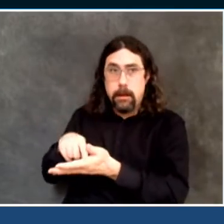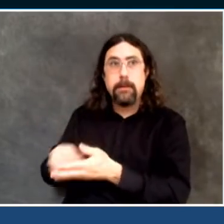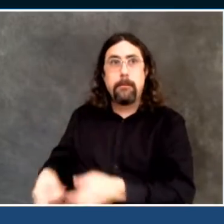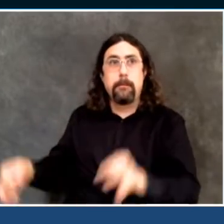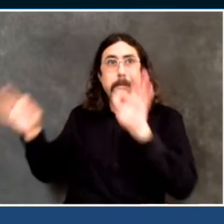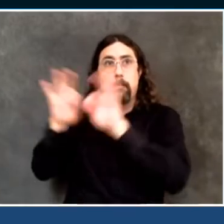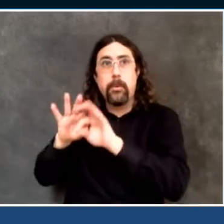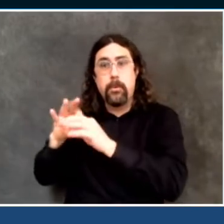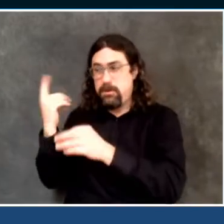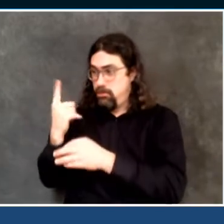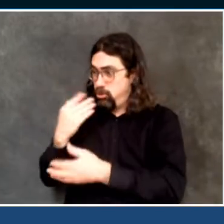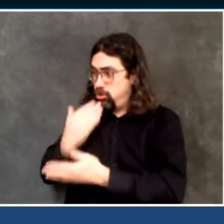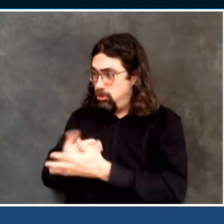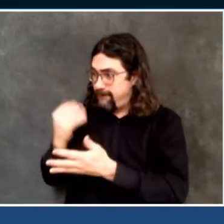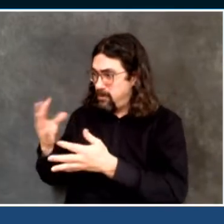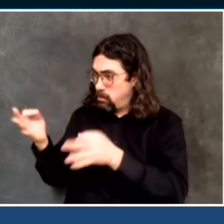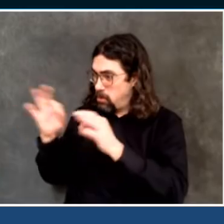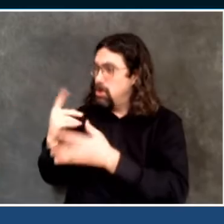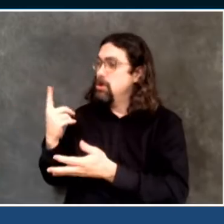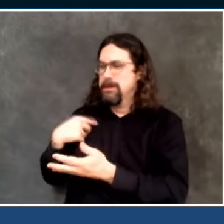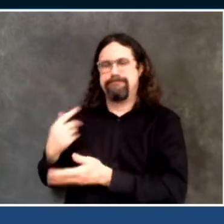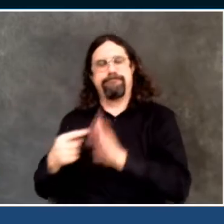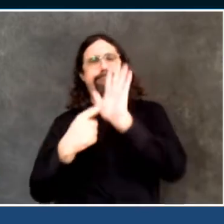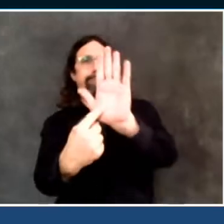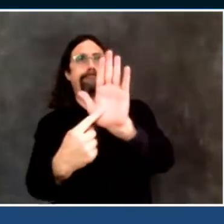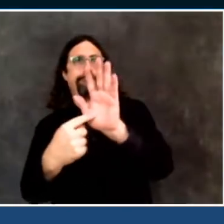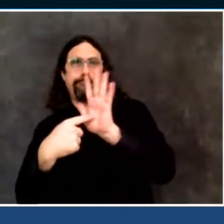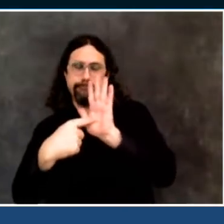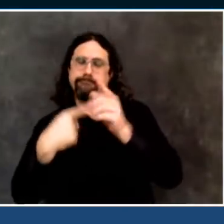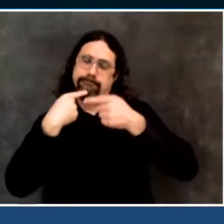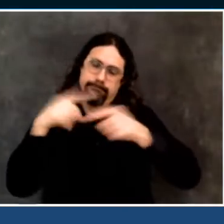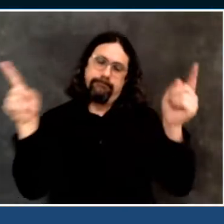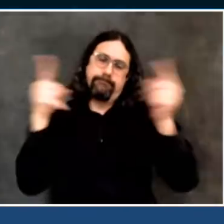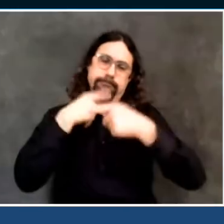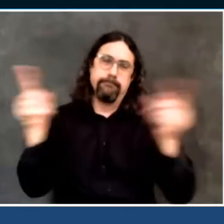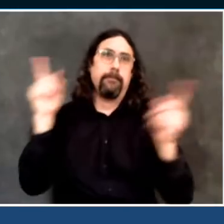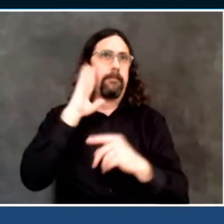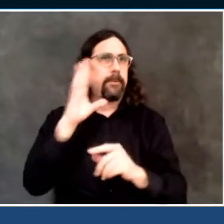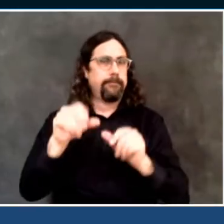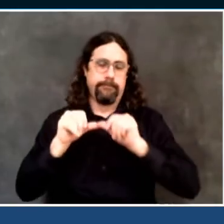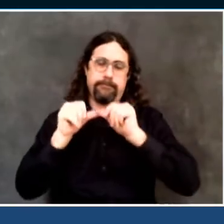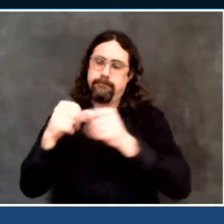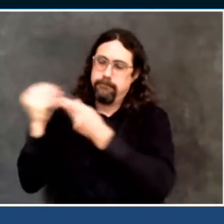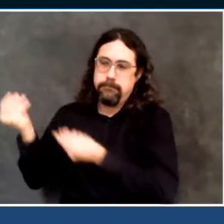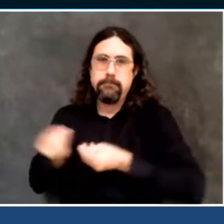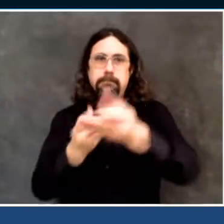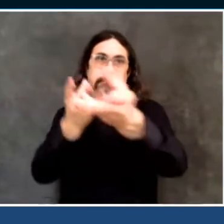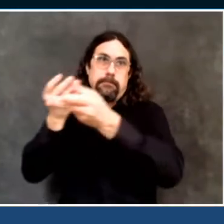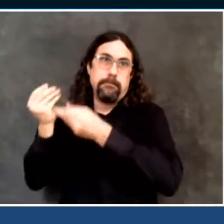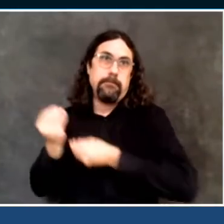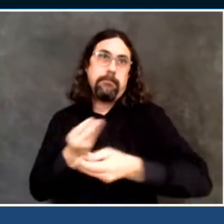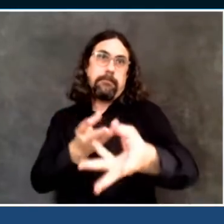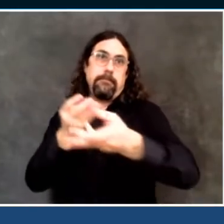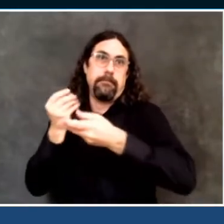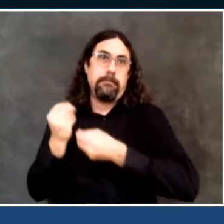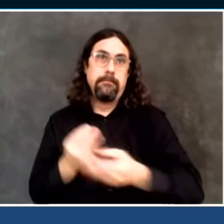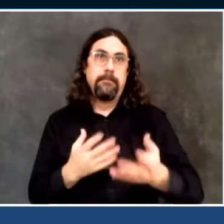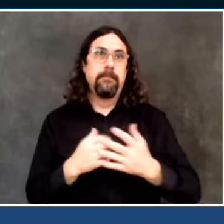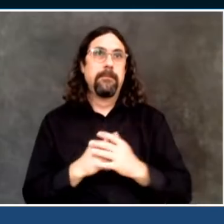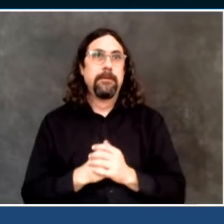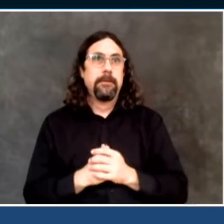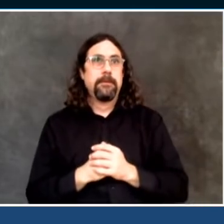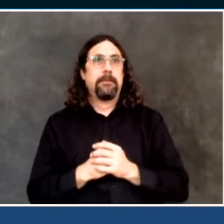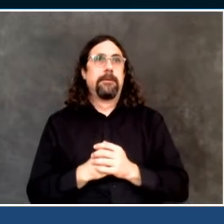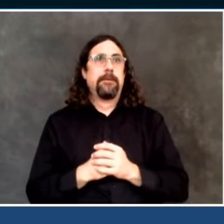But it already tells us something we need to know, and it tells us that we need to act. So now I want to talk